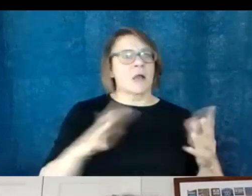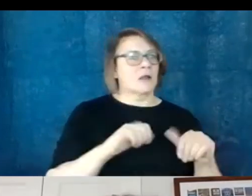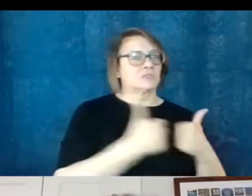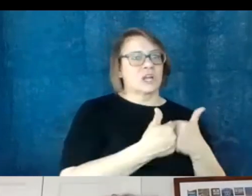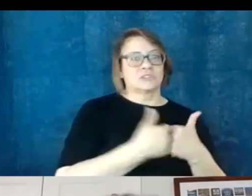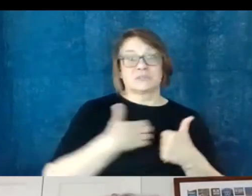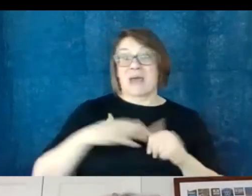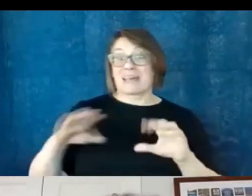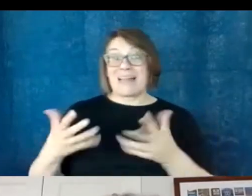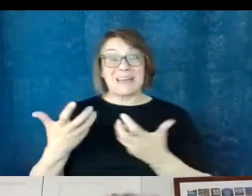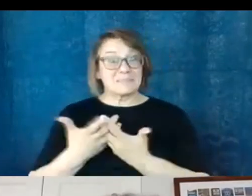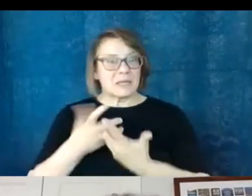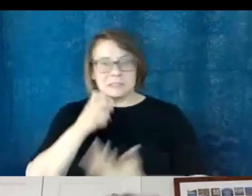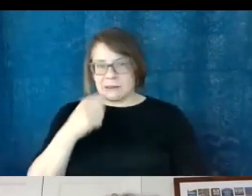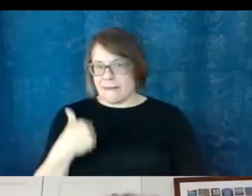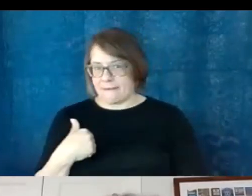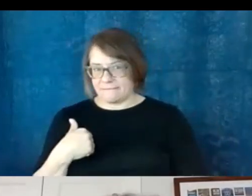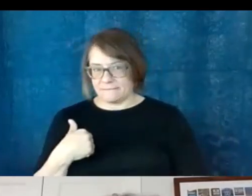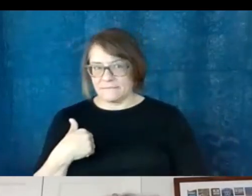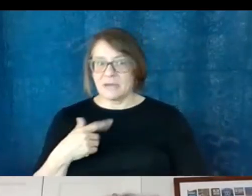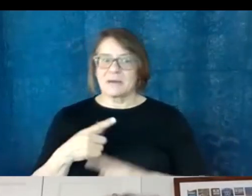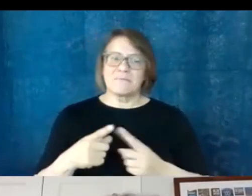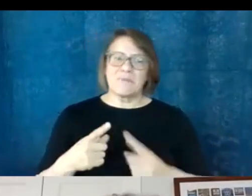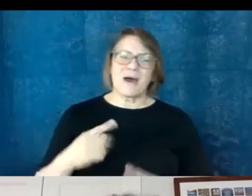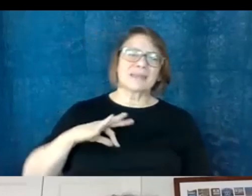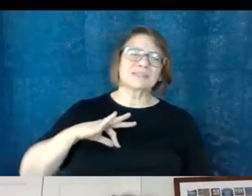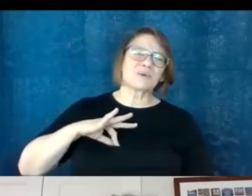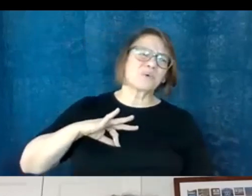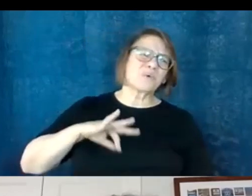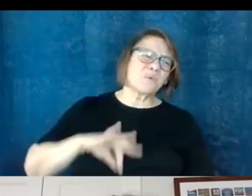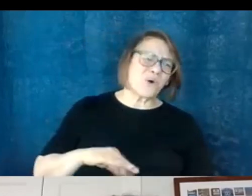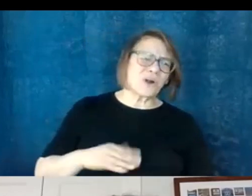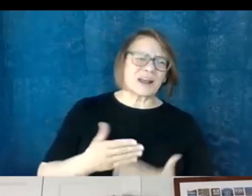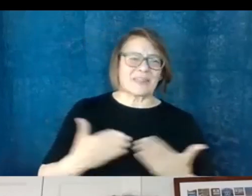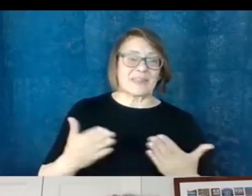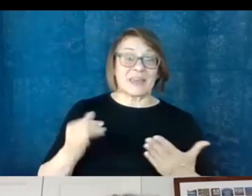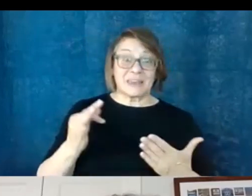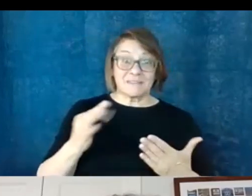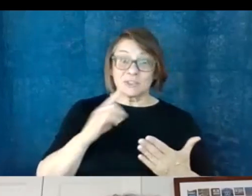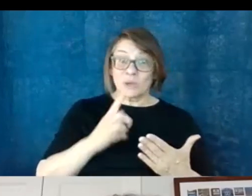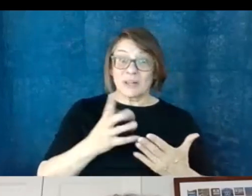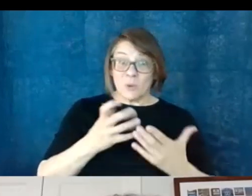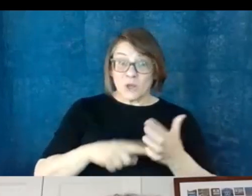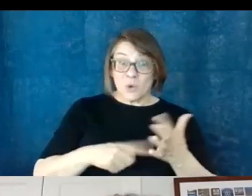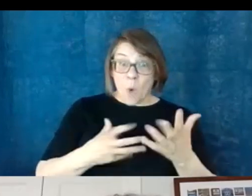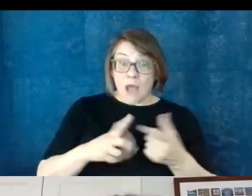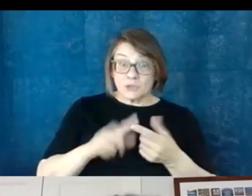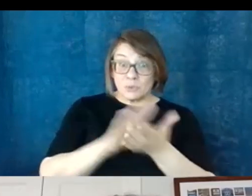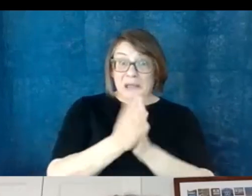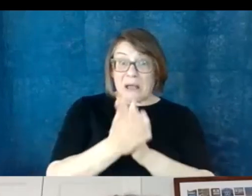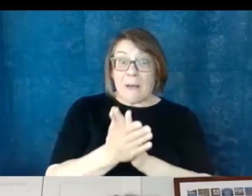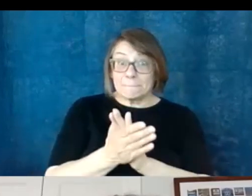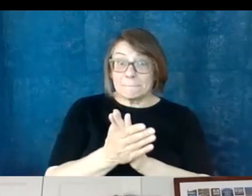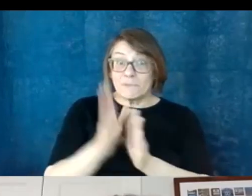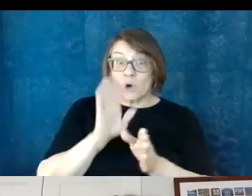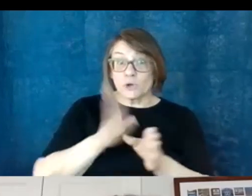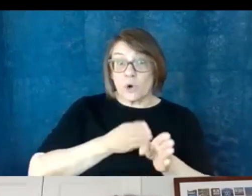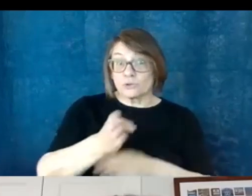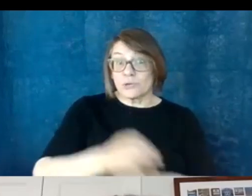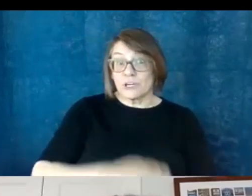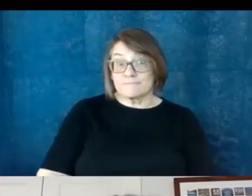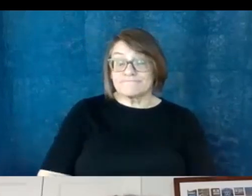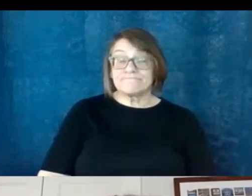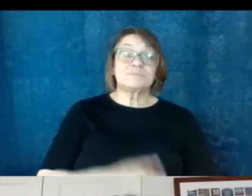not have, but it's such a rewarding thing if it is what you actually want to do. as your career. So keep